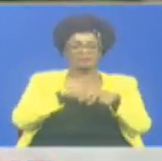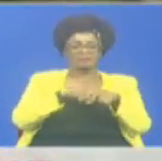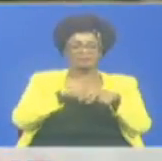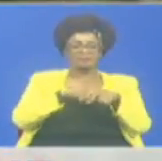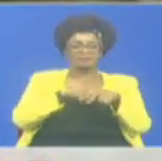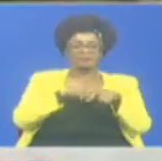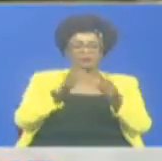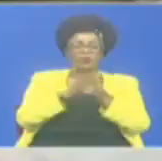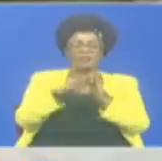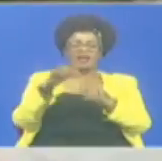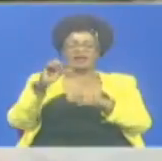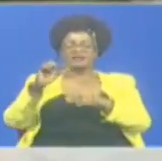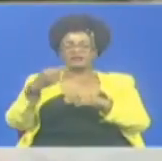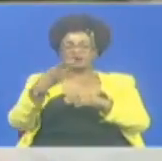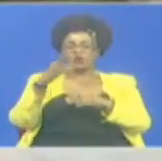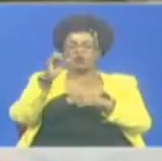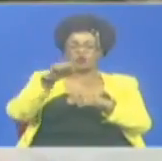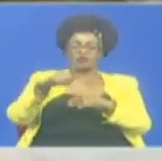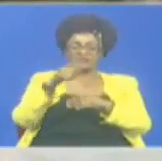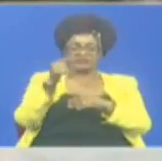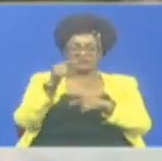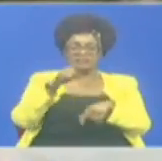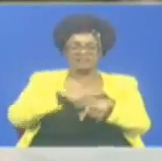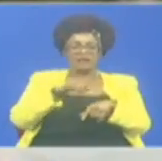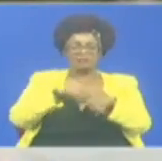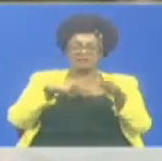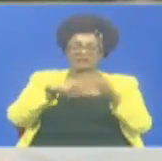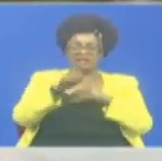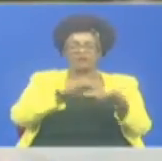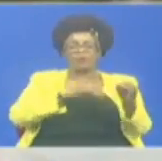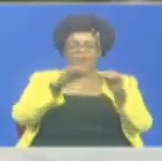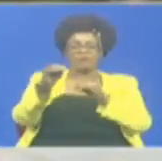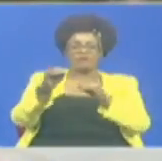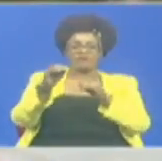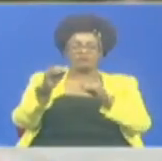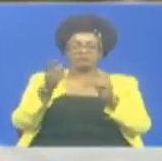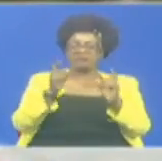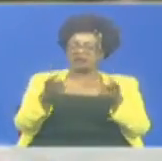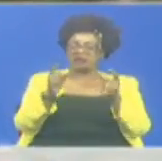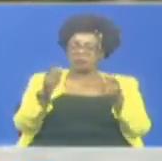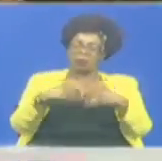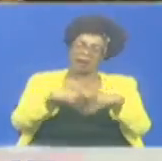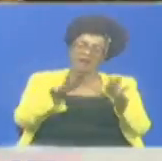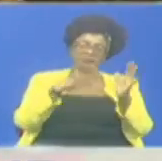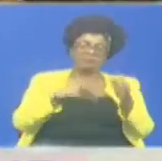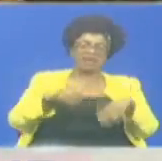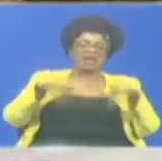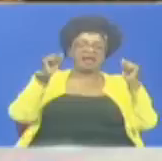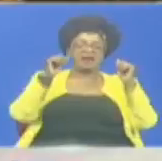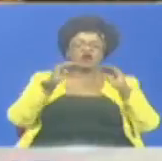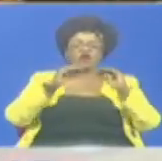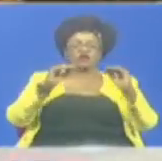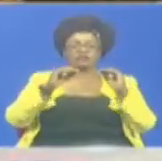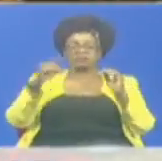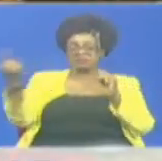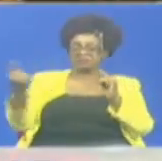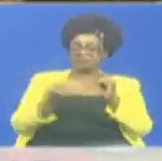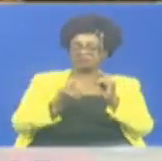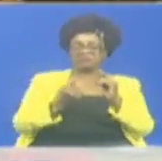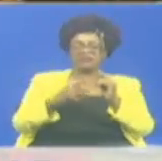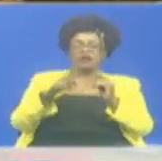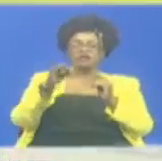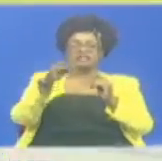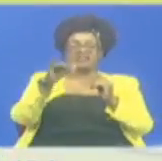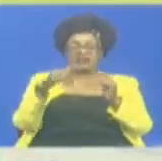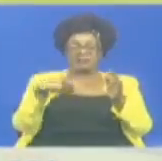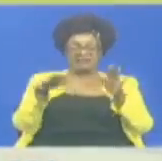Mule. Ghost Mule alipoingia ni Radio Jambo, akaniwacha as a head coach. Nikaleta Dino Octavi as my